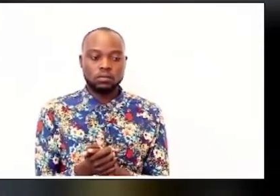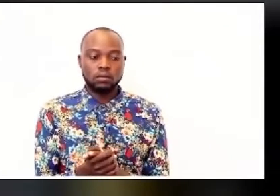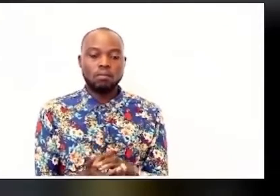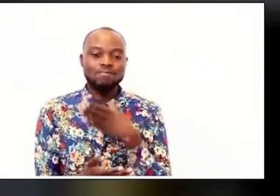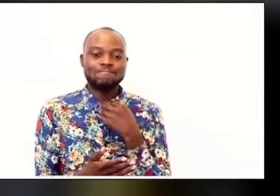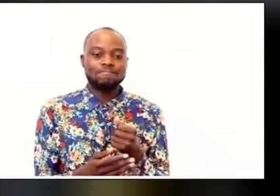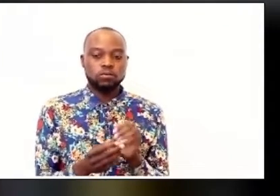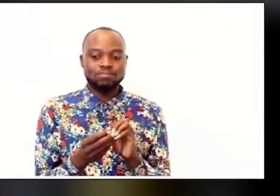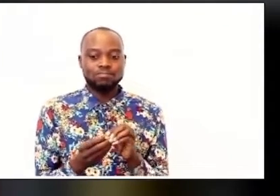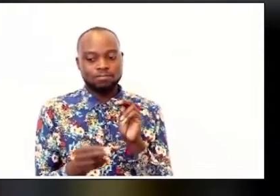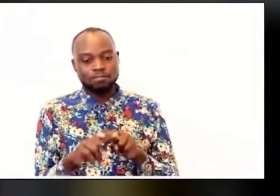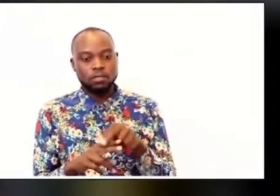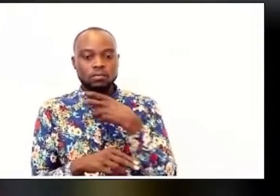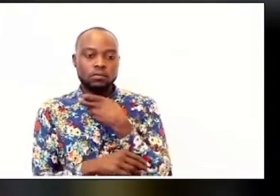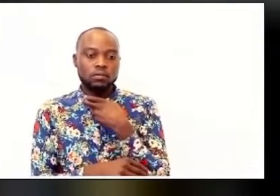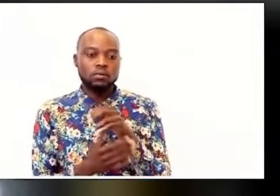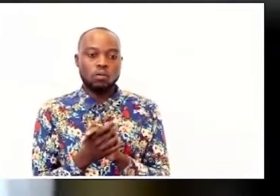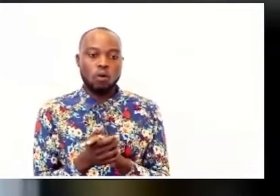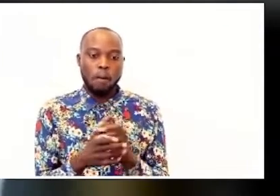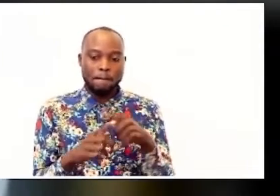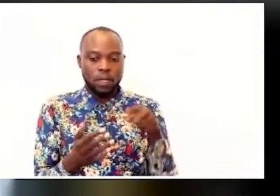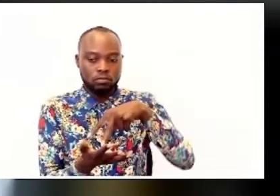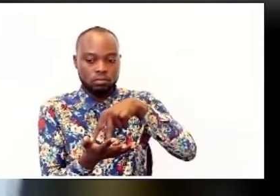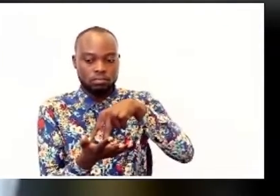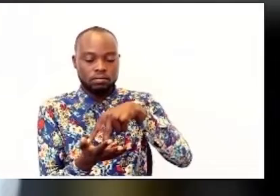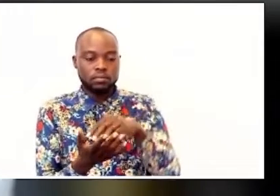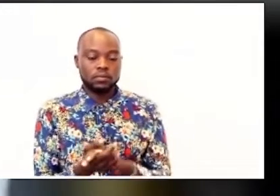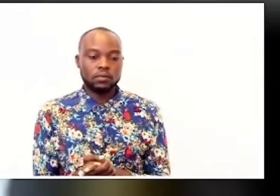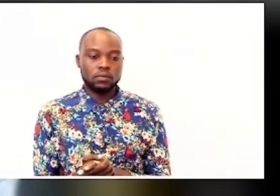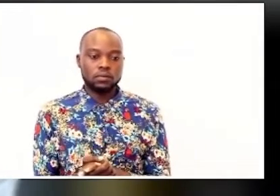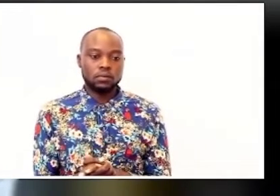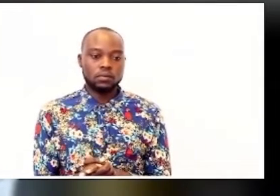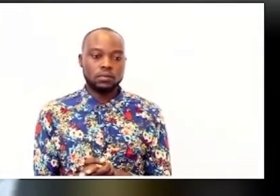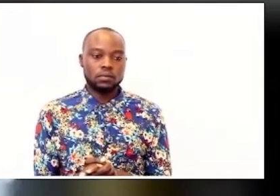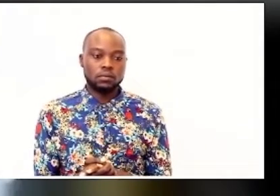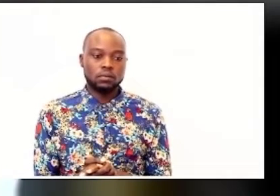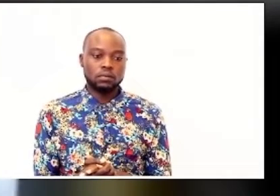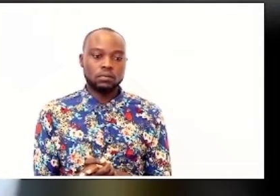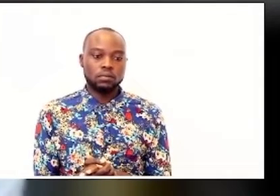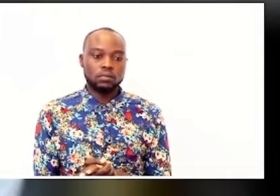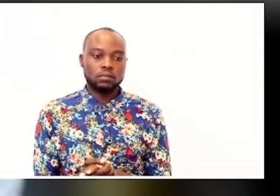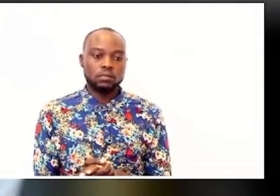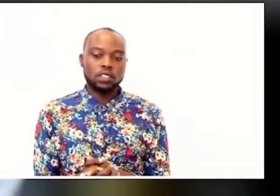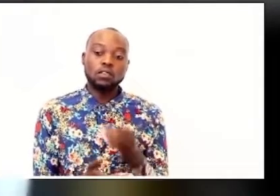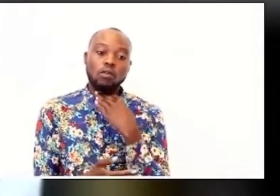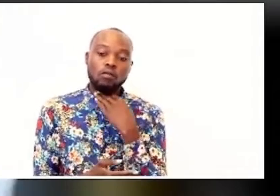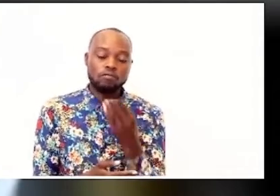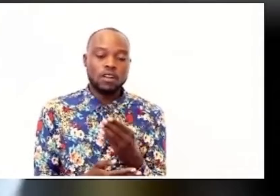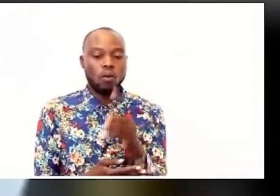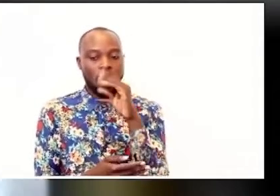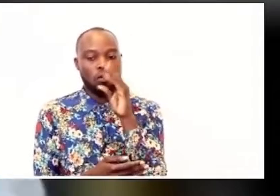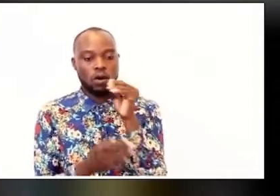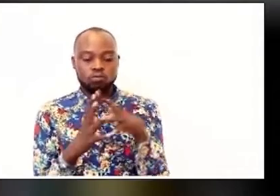cycles of violence and regional instability. So I don't want to actually just talk about climate